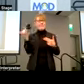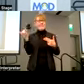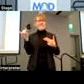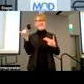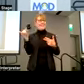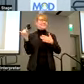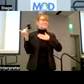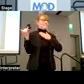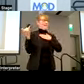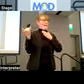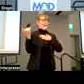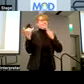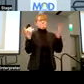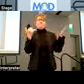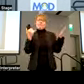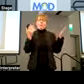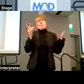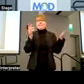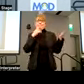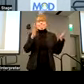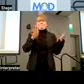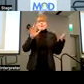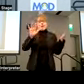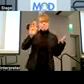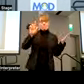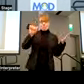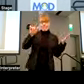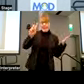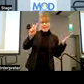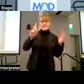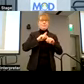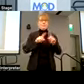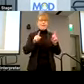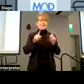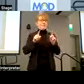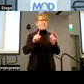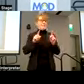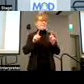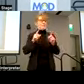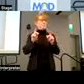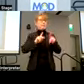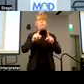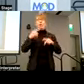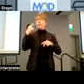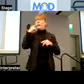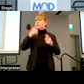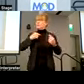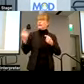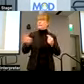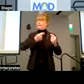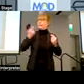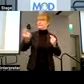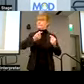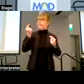I don't want to say brand, but too many people think to get stuff done that involves civil rights, you have to be a shark.